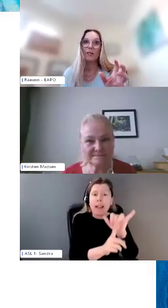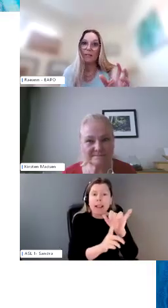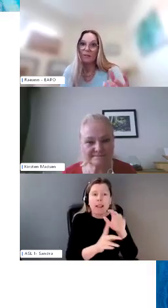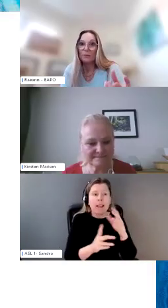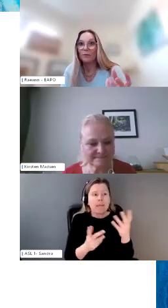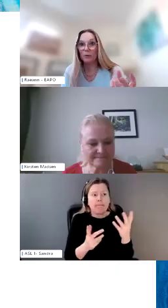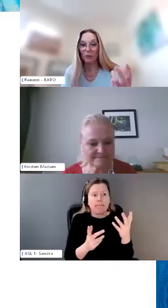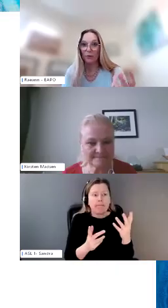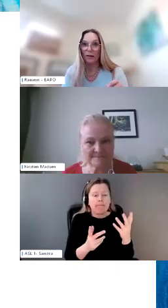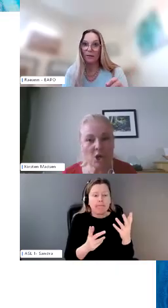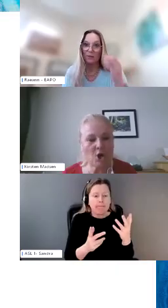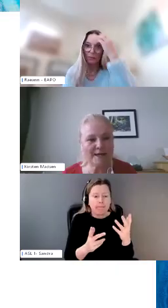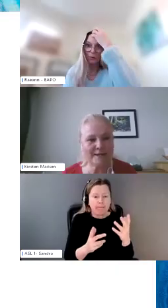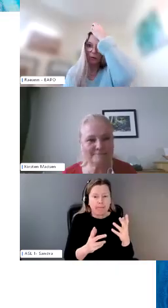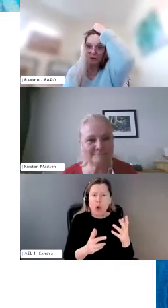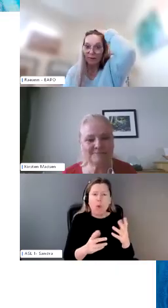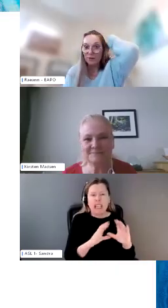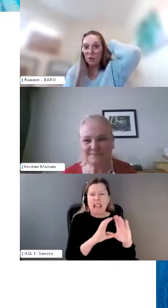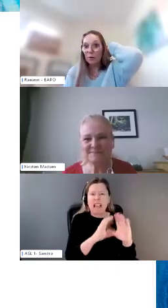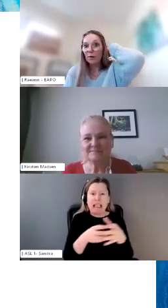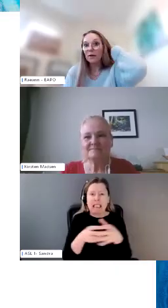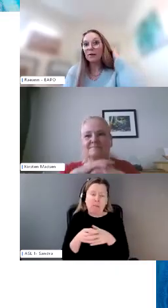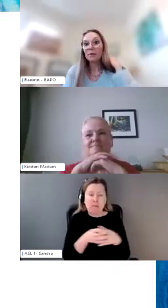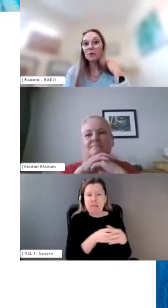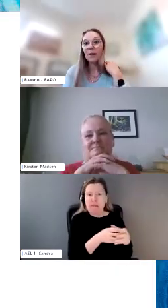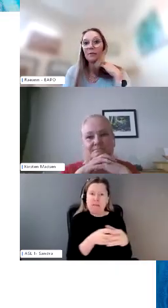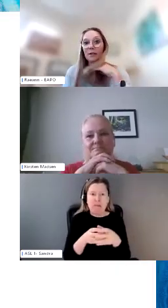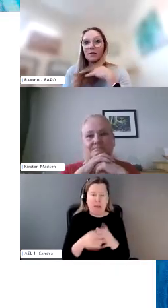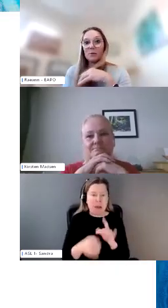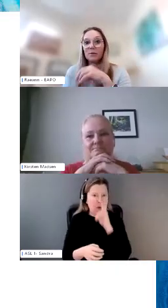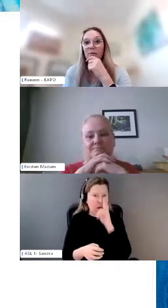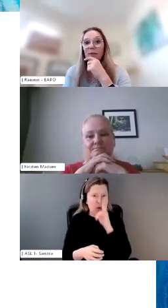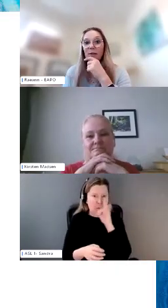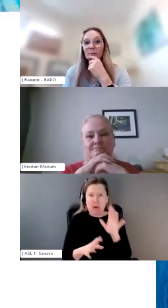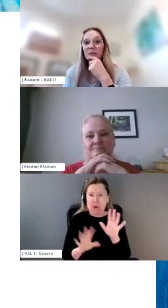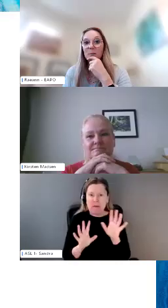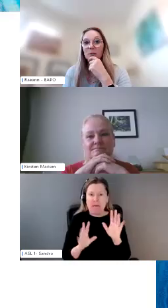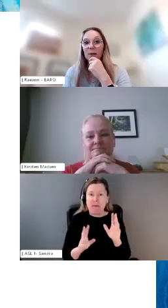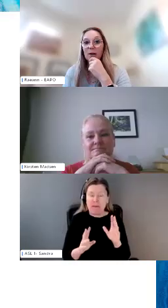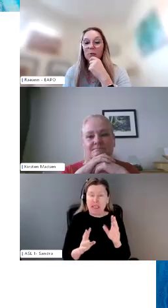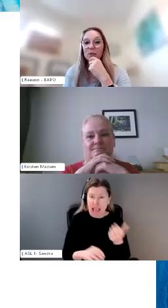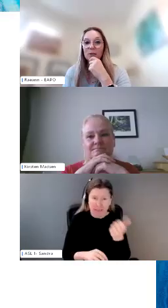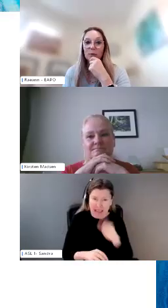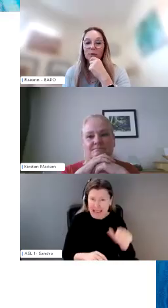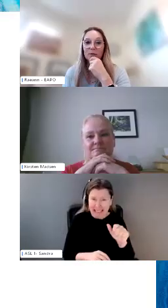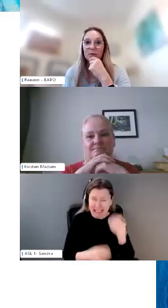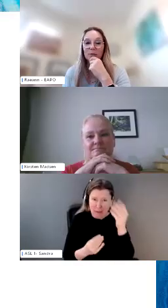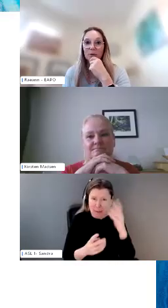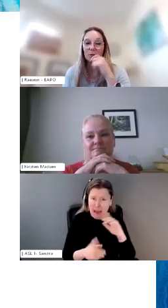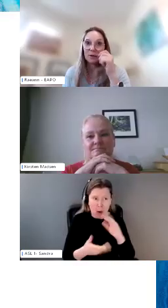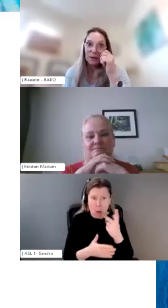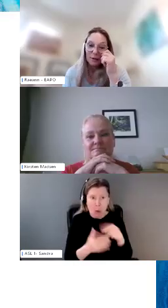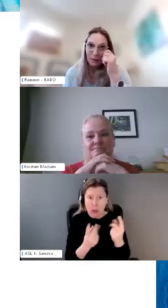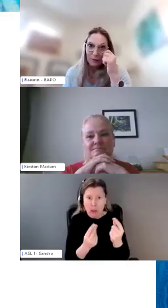like there's cliques. We've heard that Oh, in yeah. some communal living. So, do you have any sort of tips around how to deal with